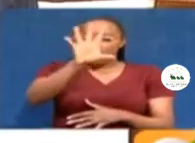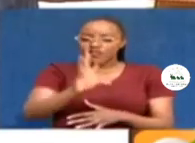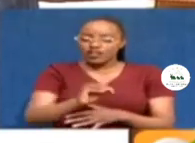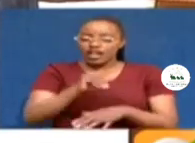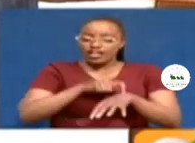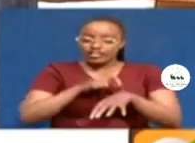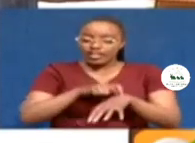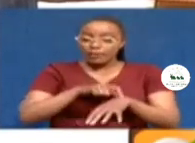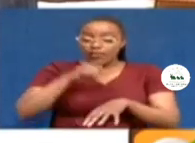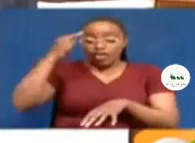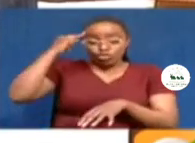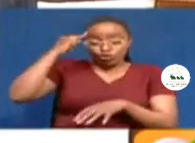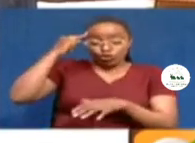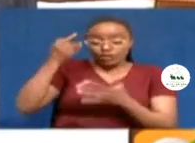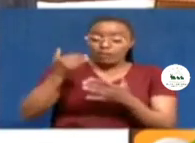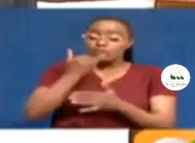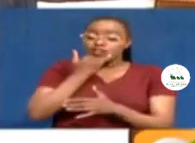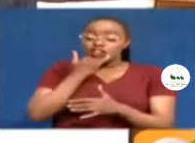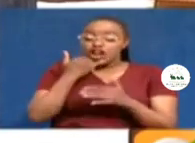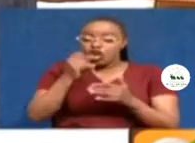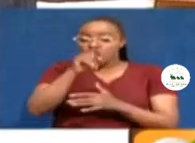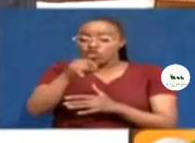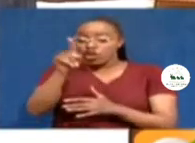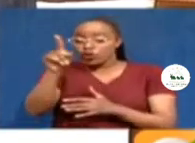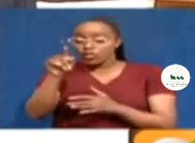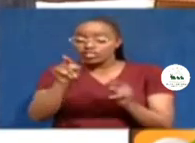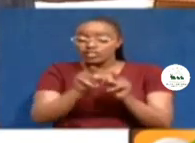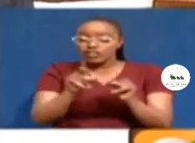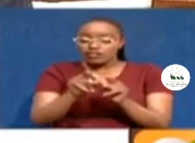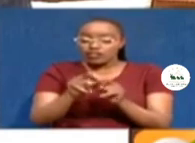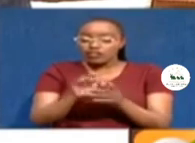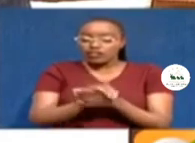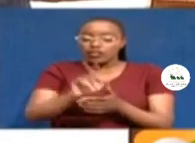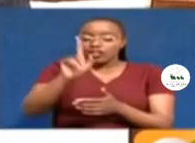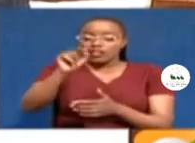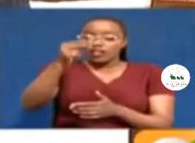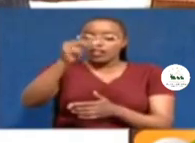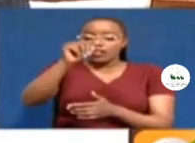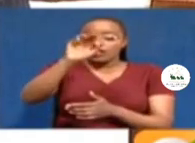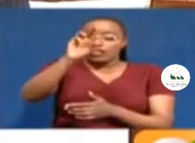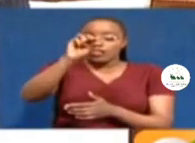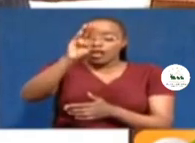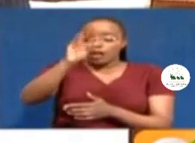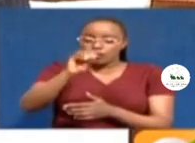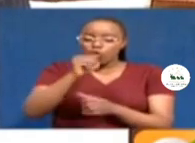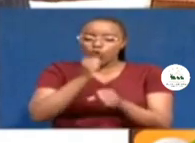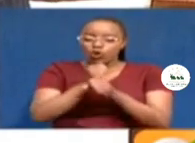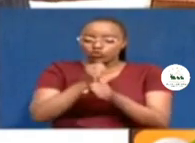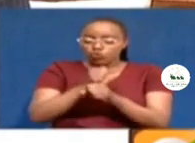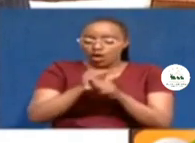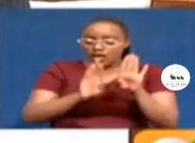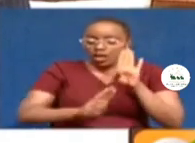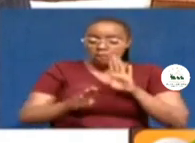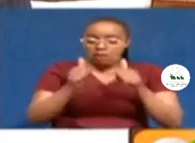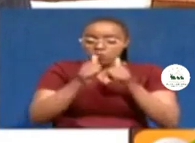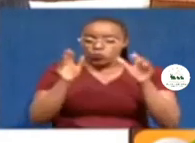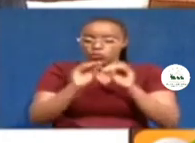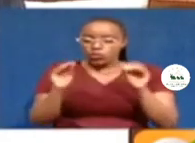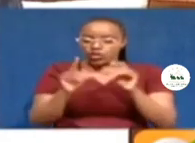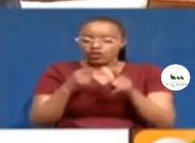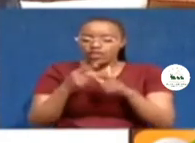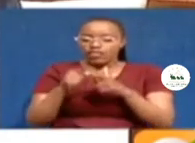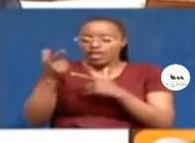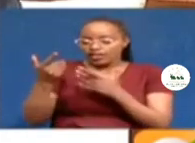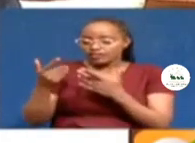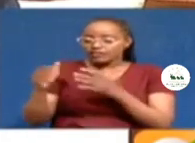when it was thought, rightly or wrongly, at a certain stage, that Thabo Mbeki was not conducting himself properly, the